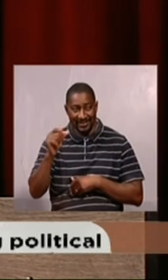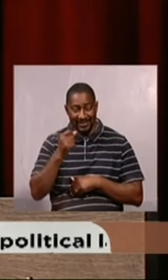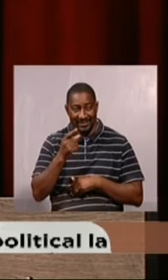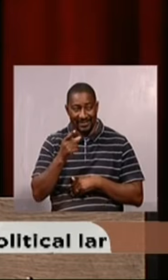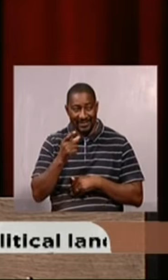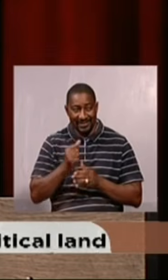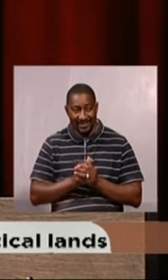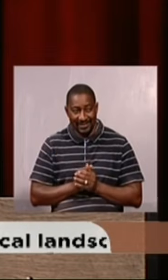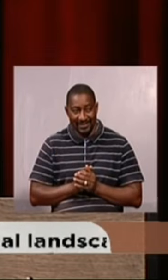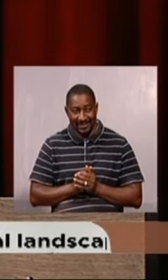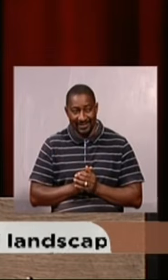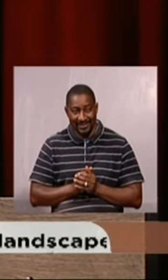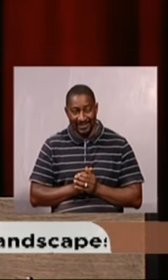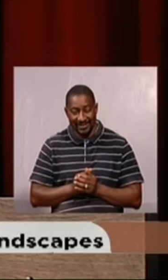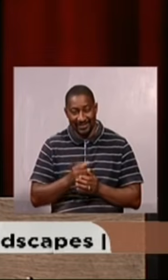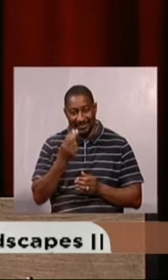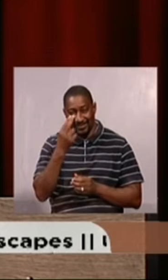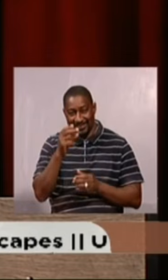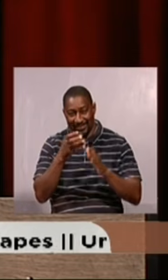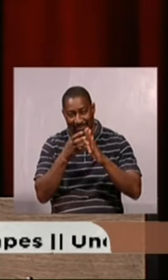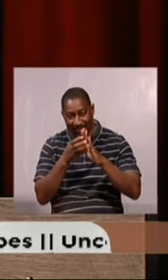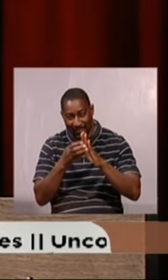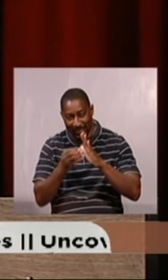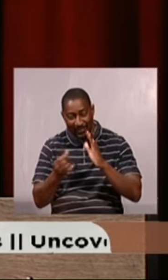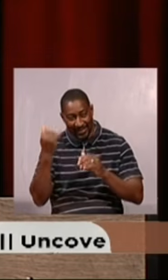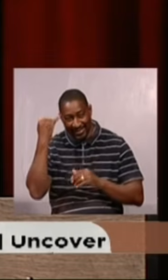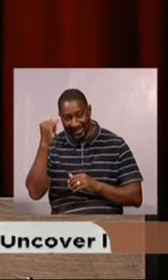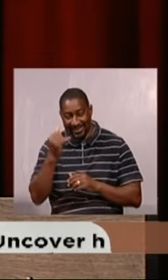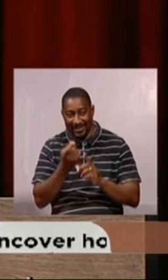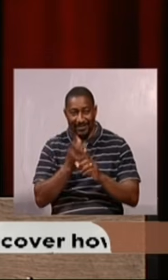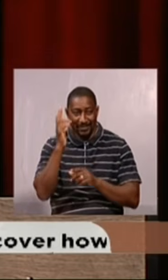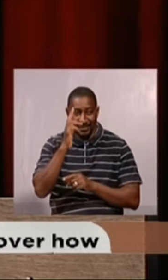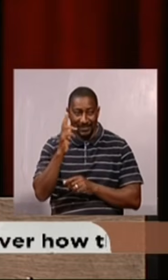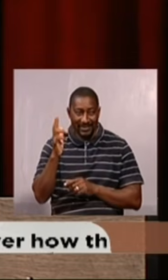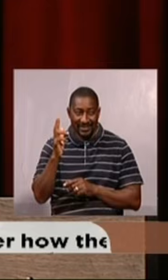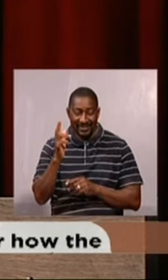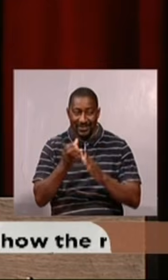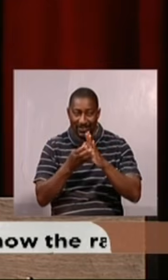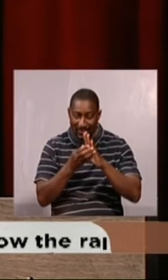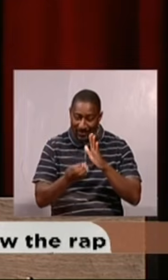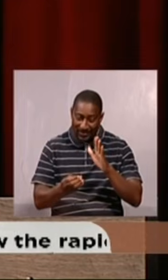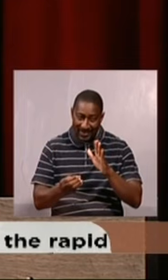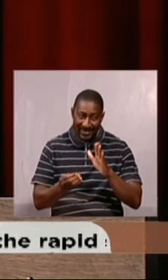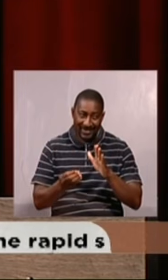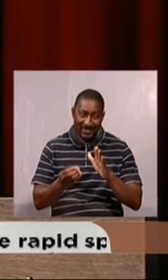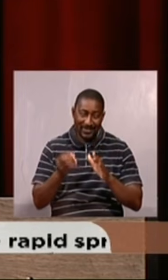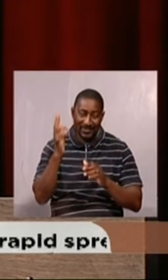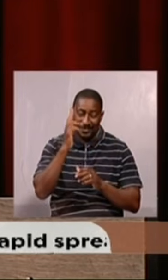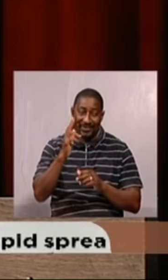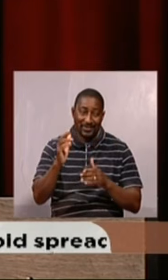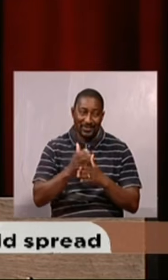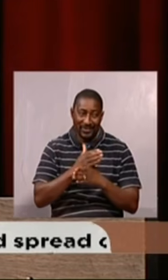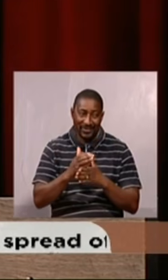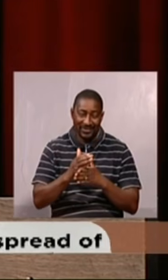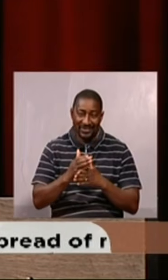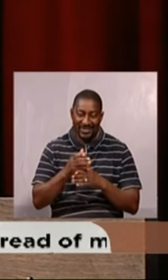as follows. Don't set sail using someone else's star, meaning avoid copying someone else. Just because someone